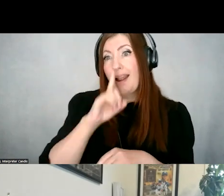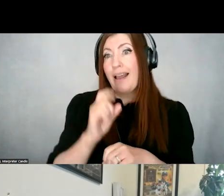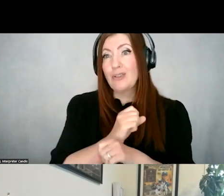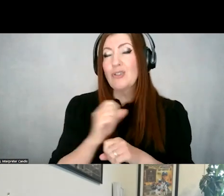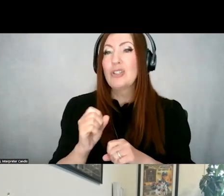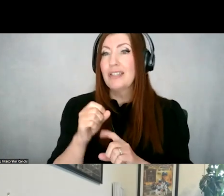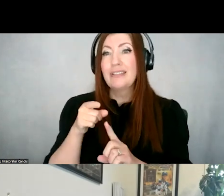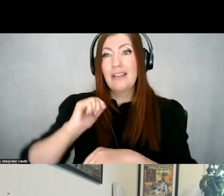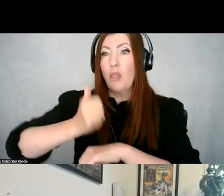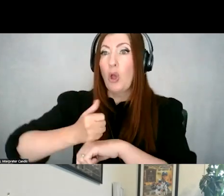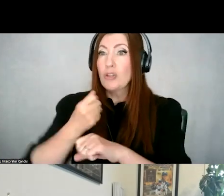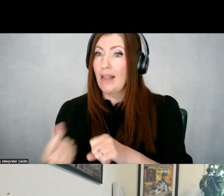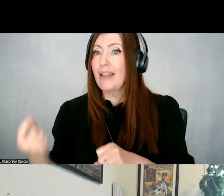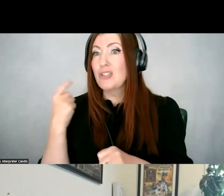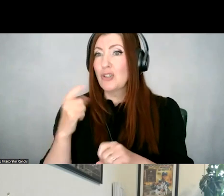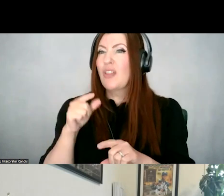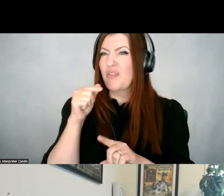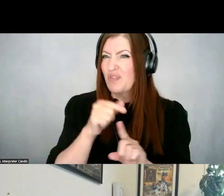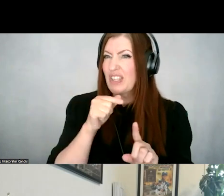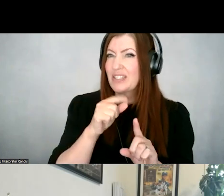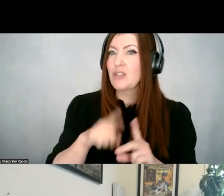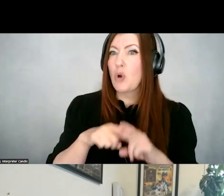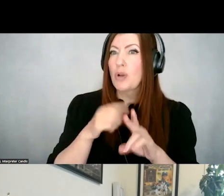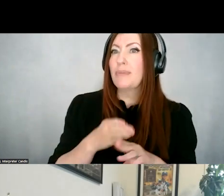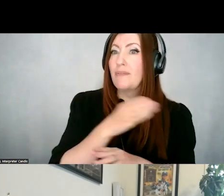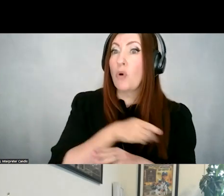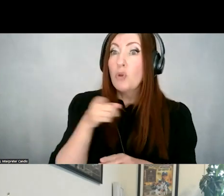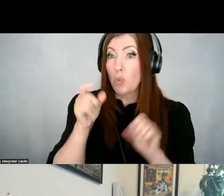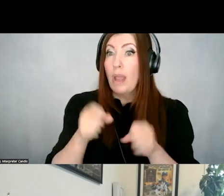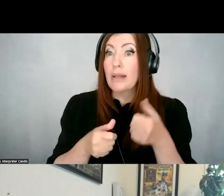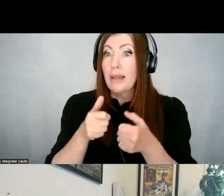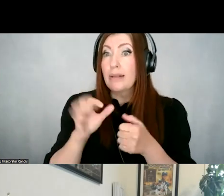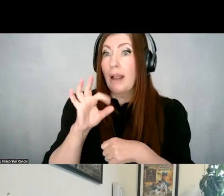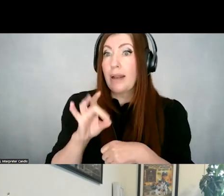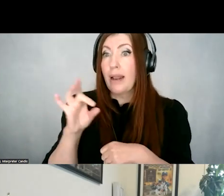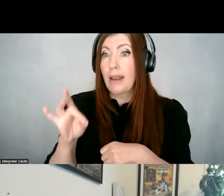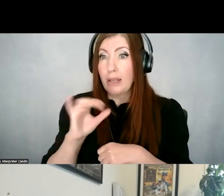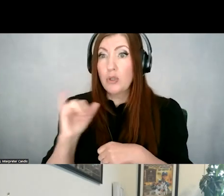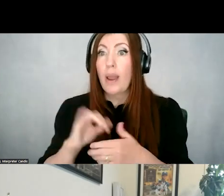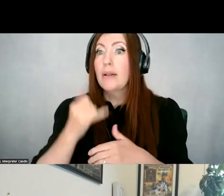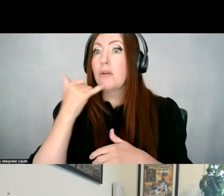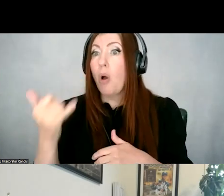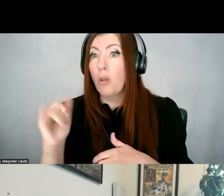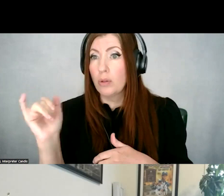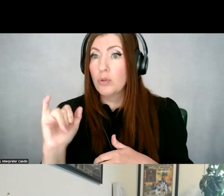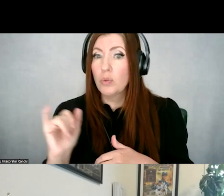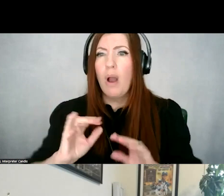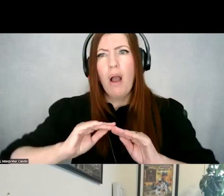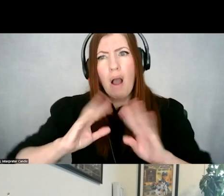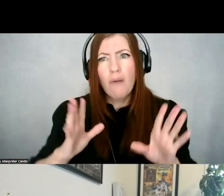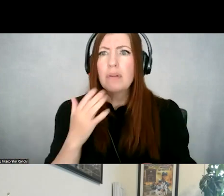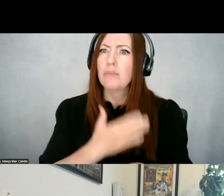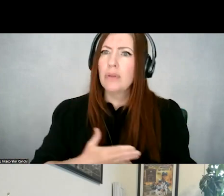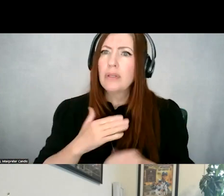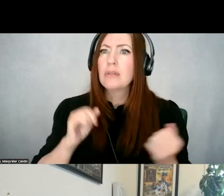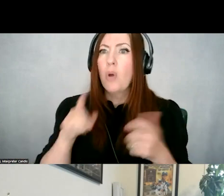was launched last year. And I know you can text into 988 as well as call. So please, obviously, all of you